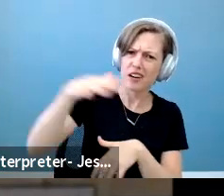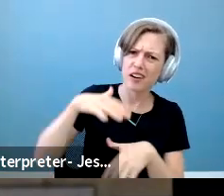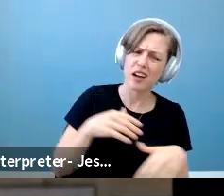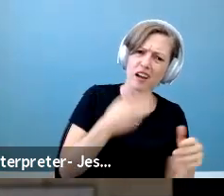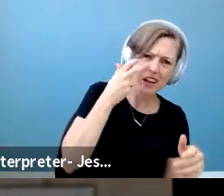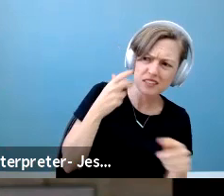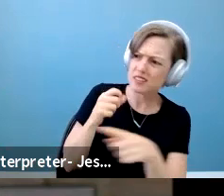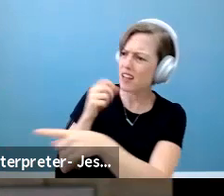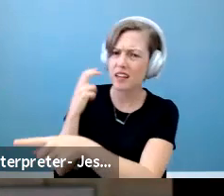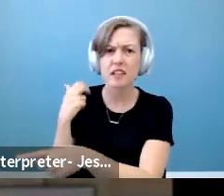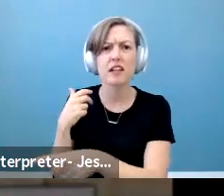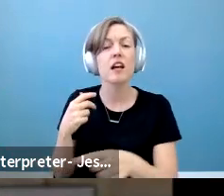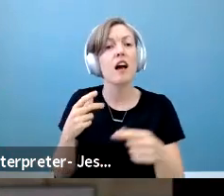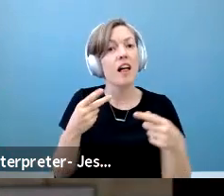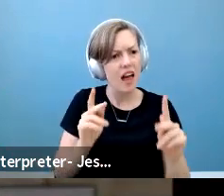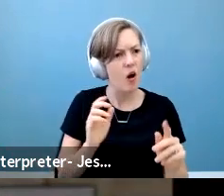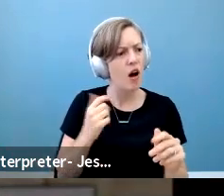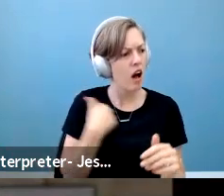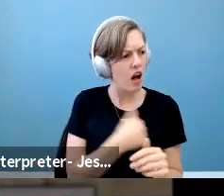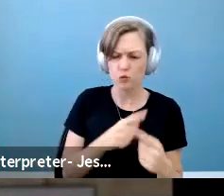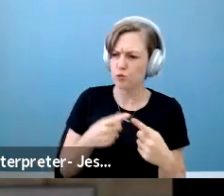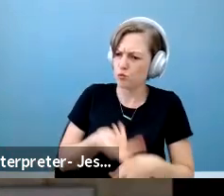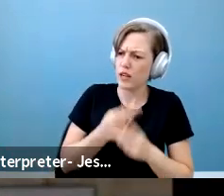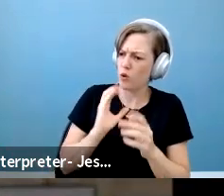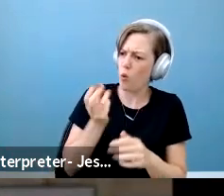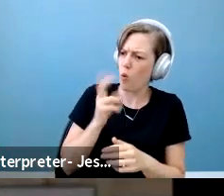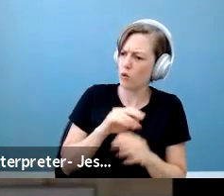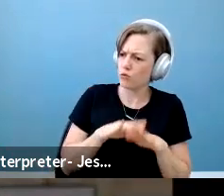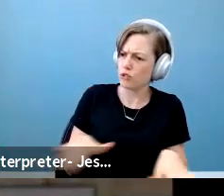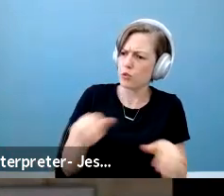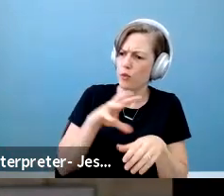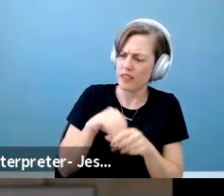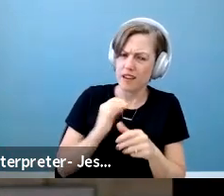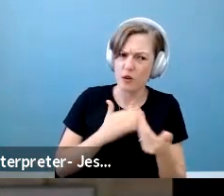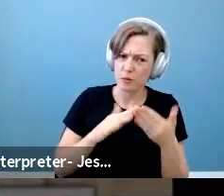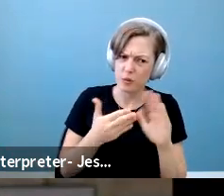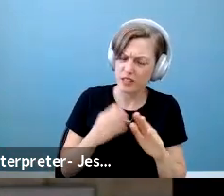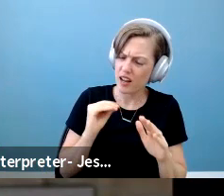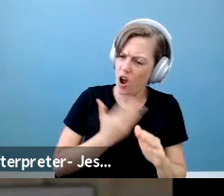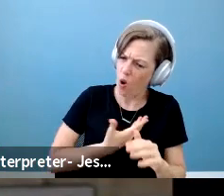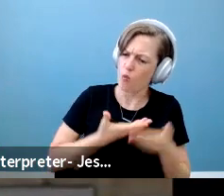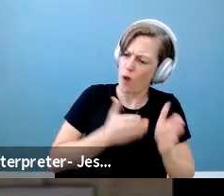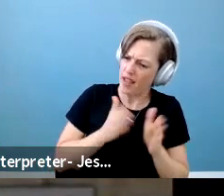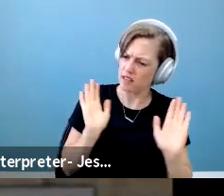our children and care for our elders within our communities and with the lifeways that we choose.